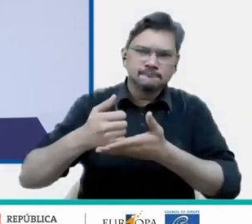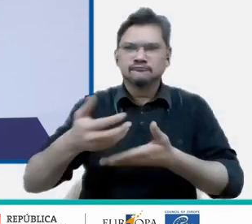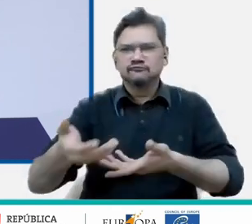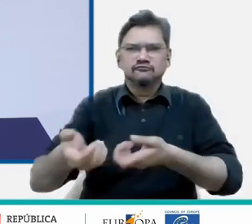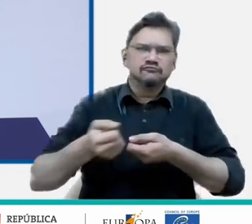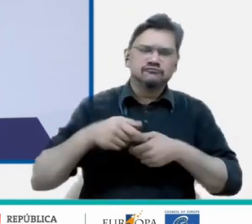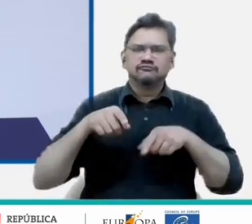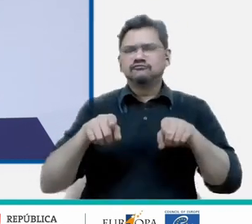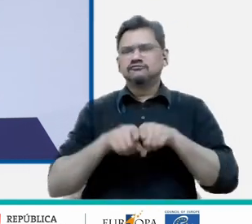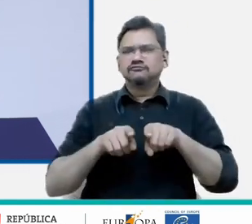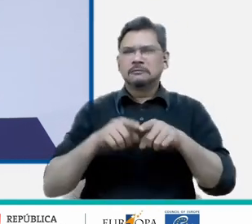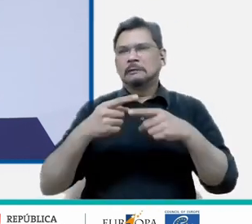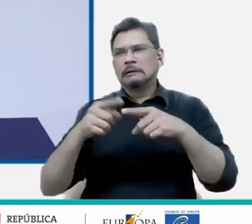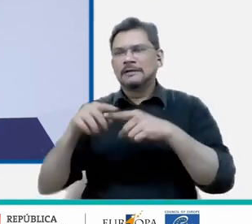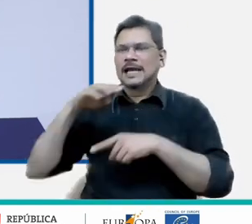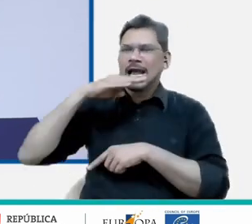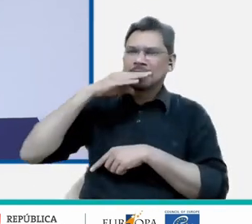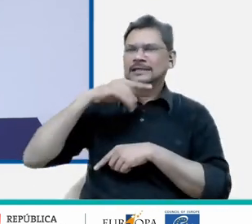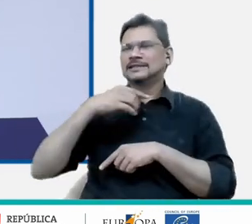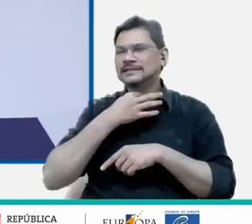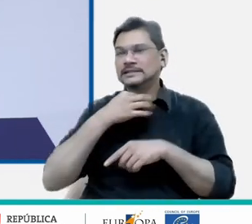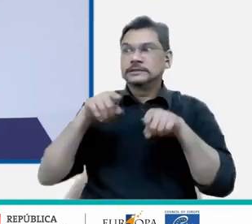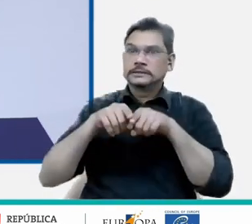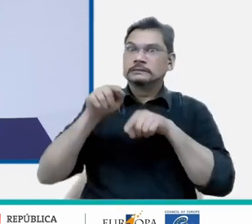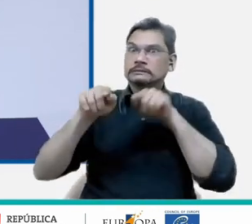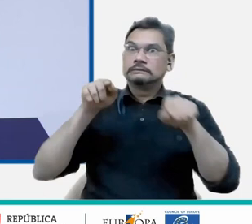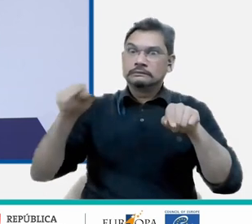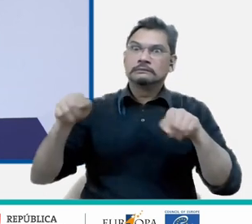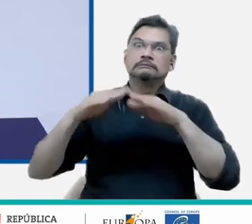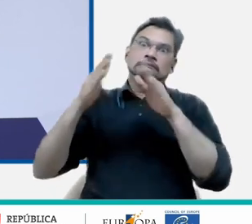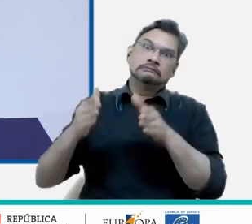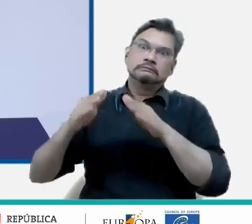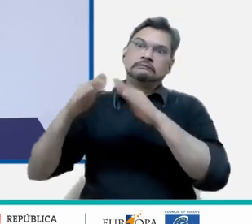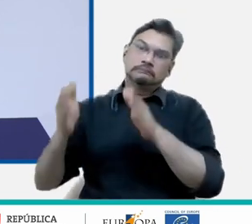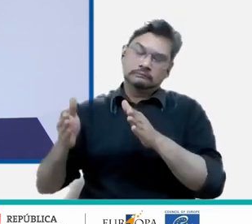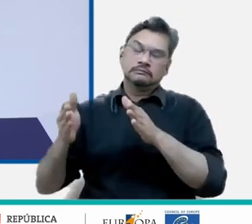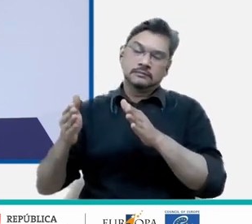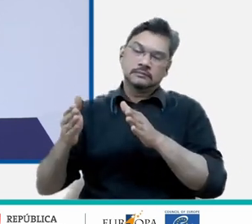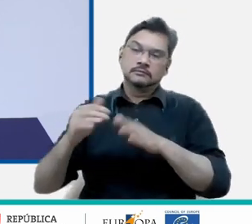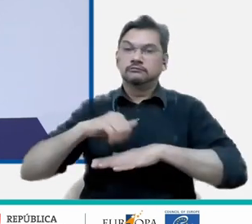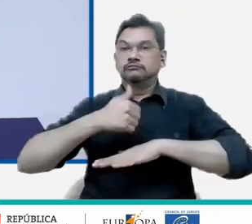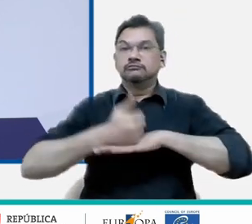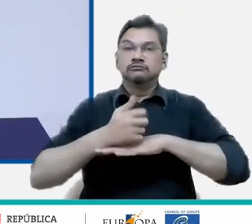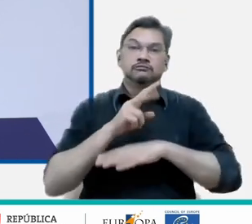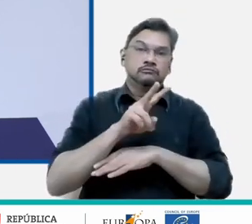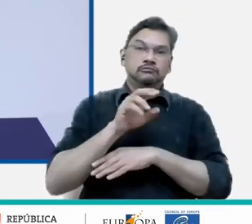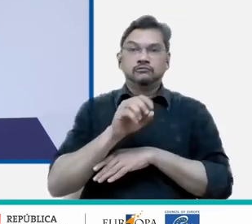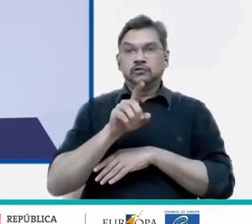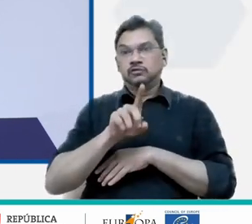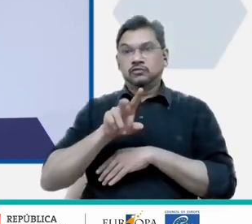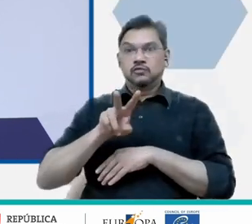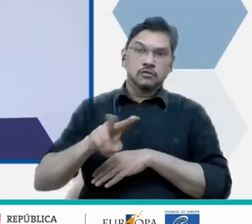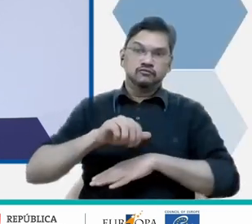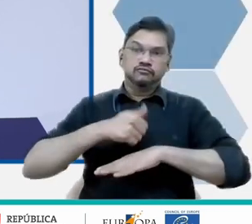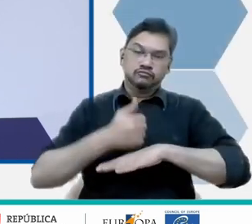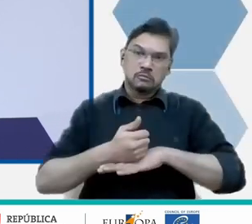specific risks. Since the service started working in 2012, more than 300 people have been